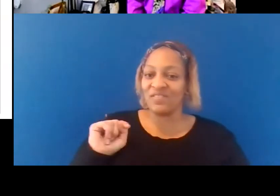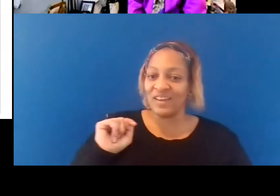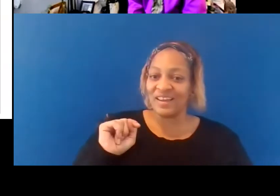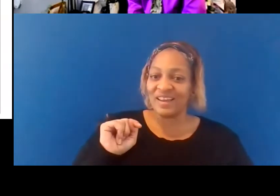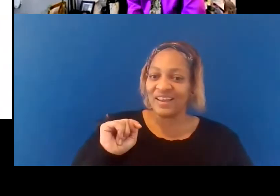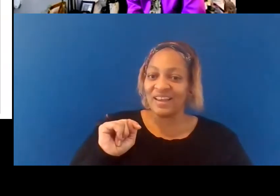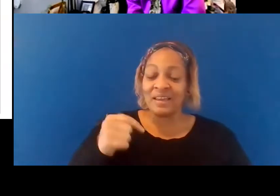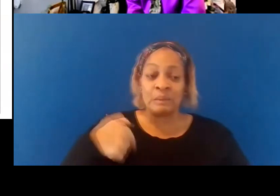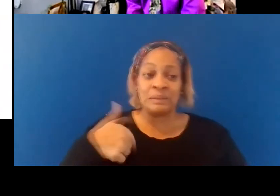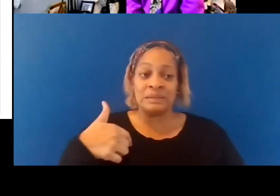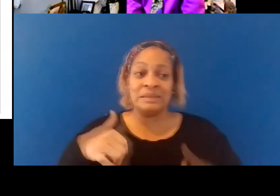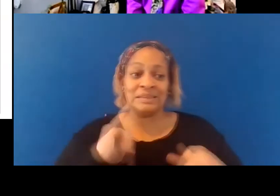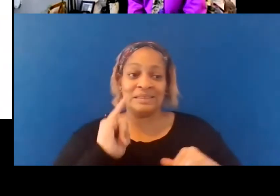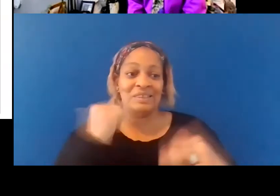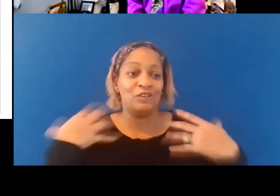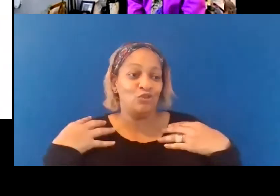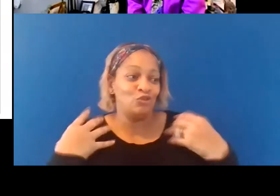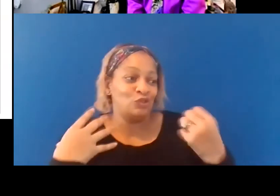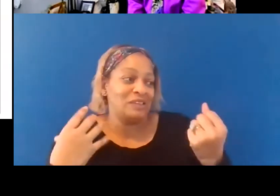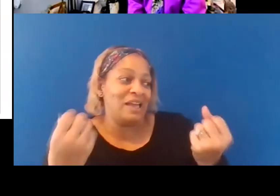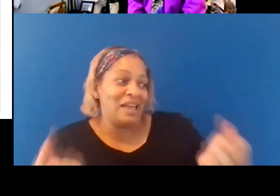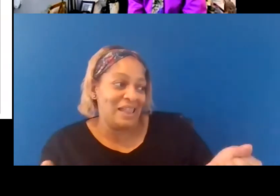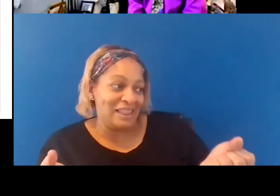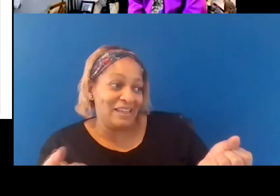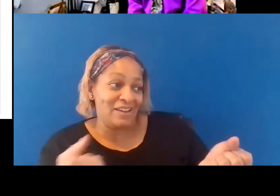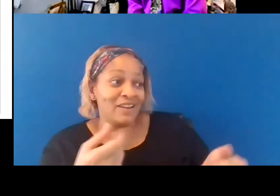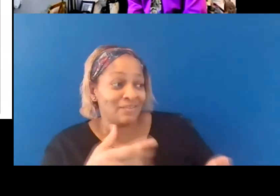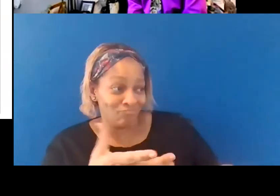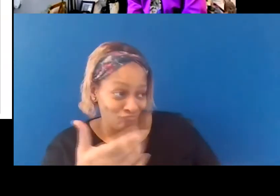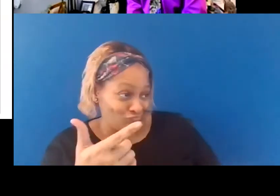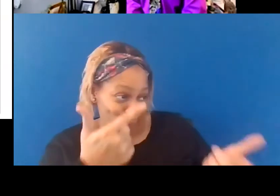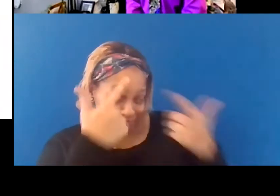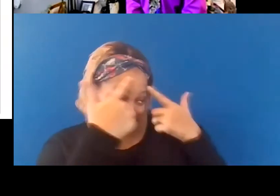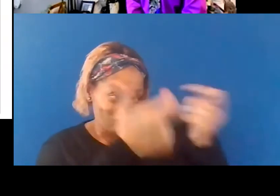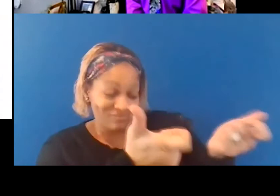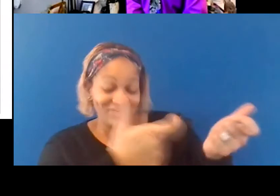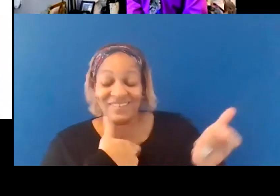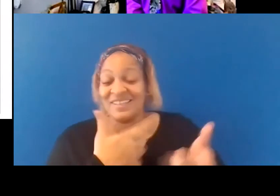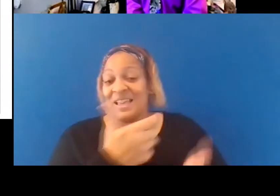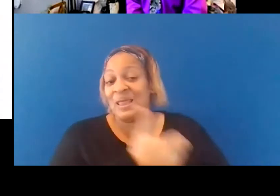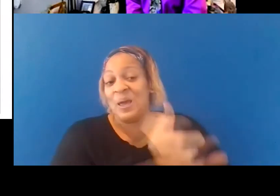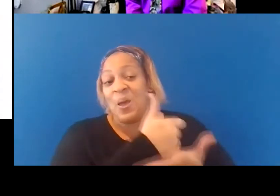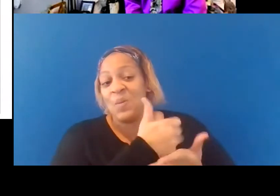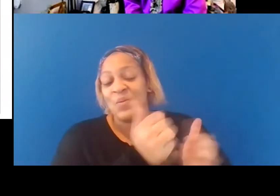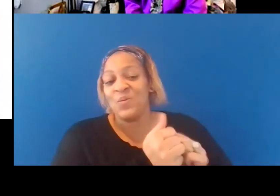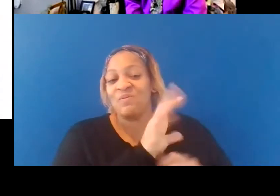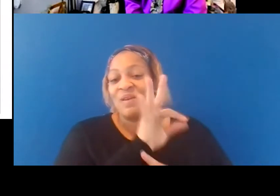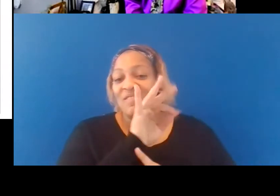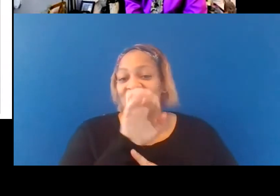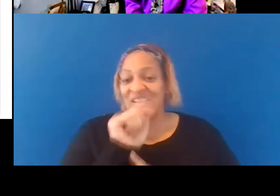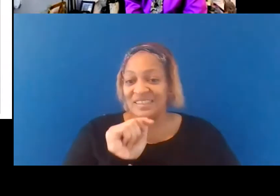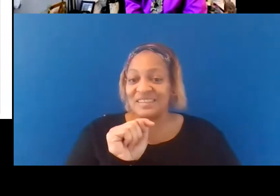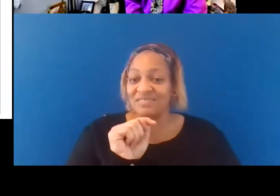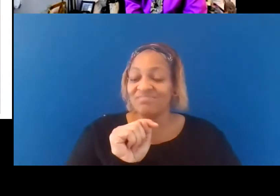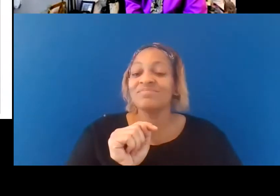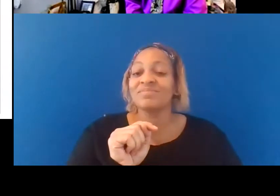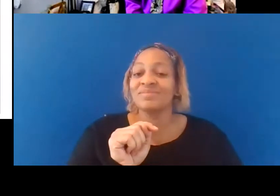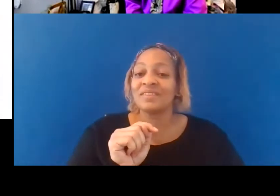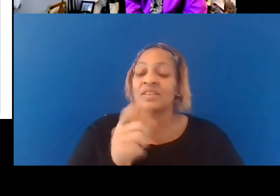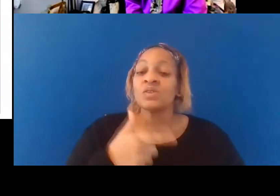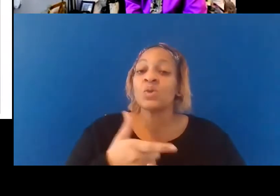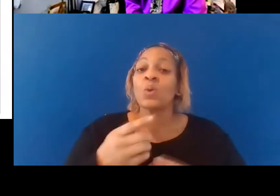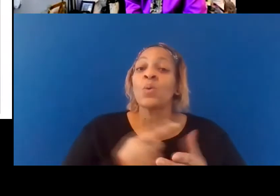feet. Just saying, just gonna put that out there. Okay, so it's the week